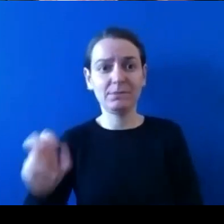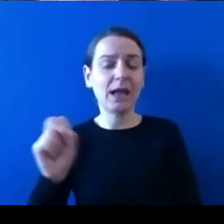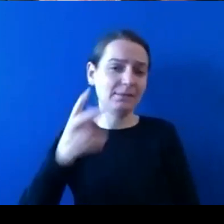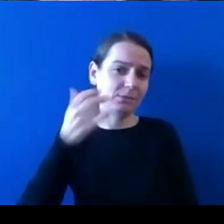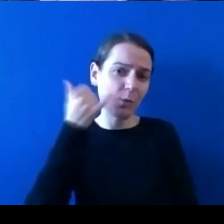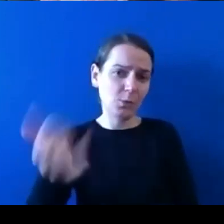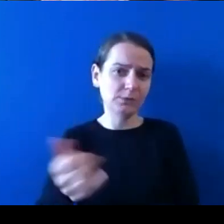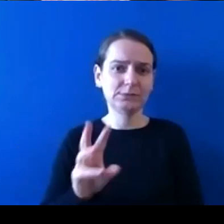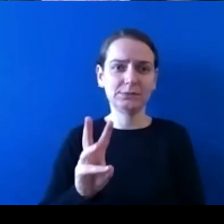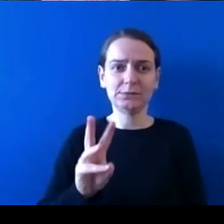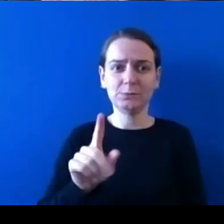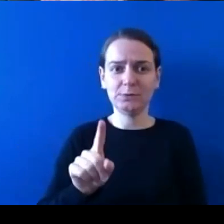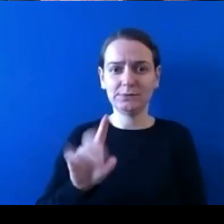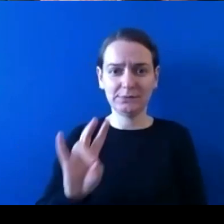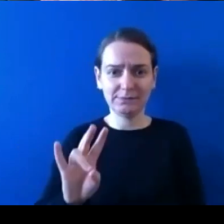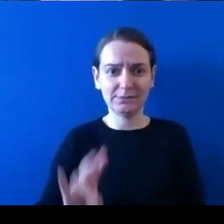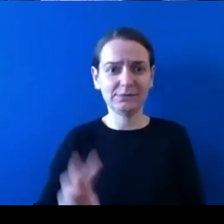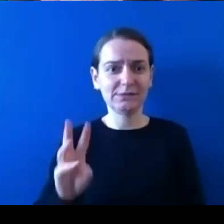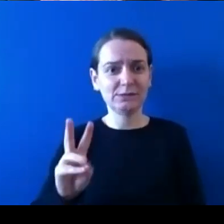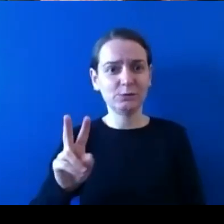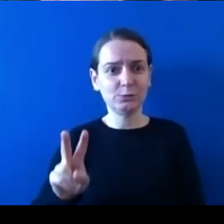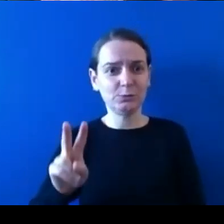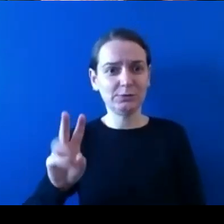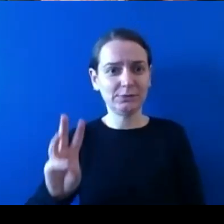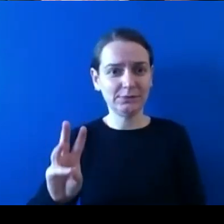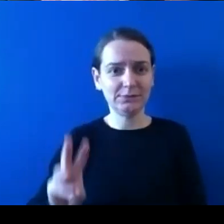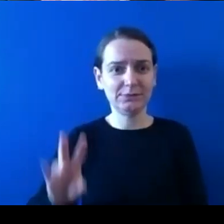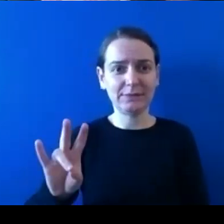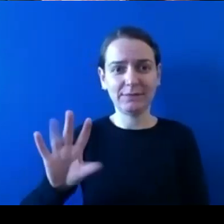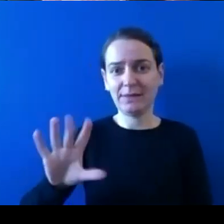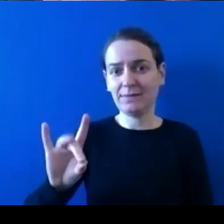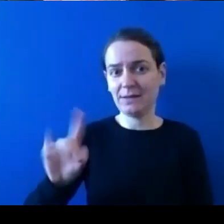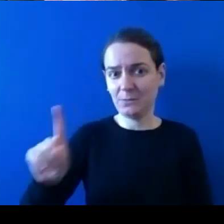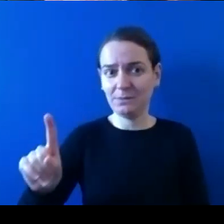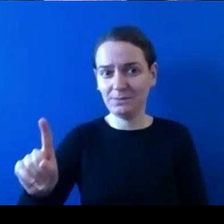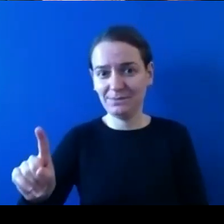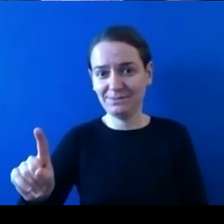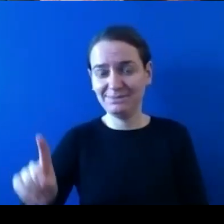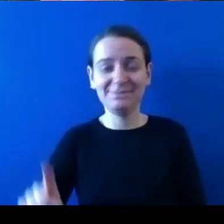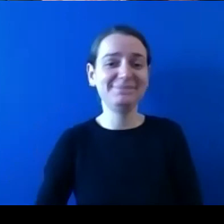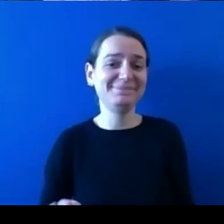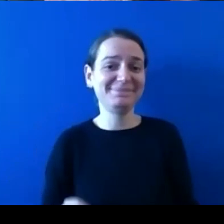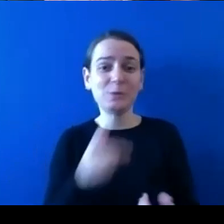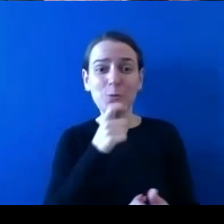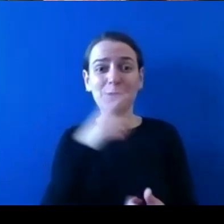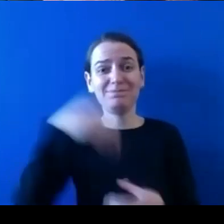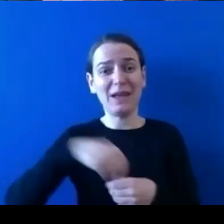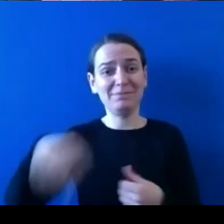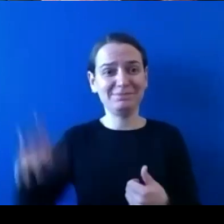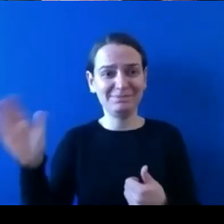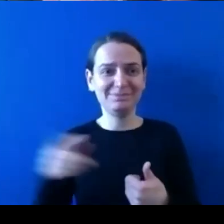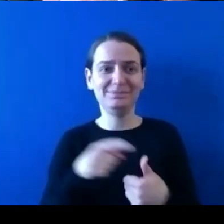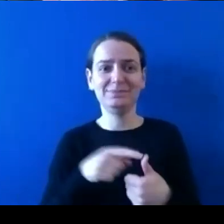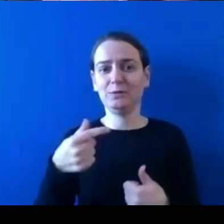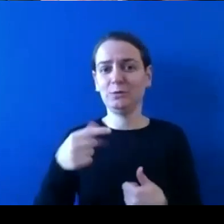at Meg Robertson email address I just stated. And again, thank you